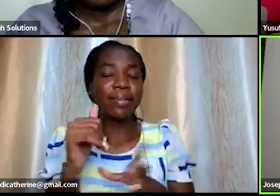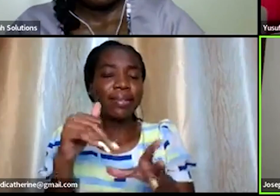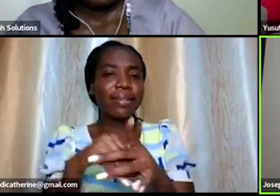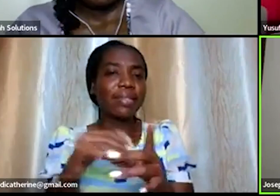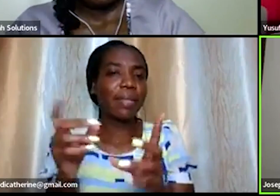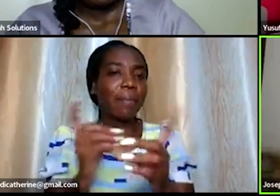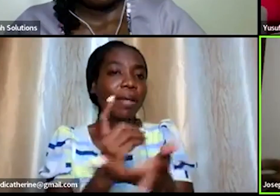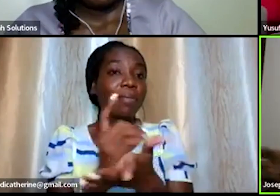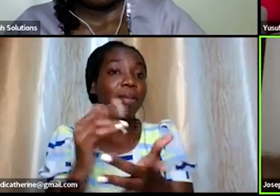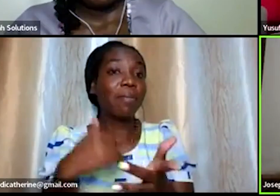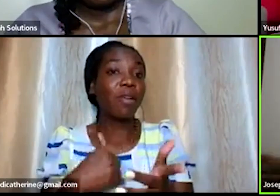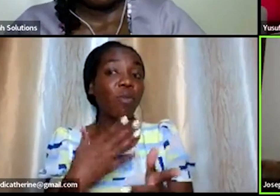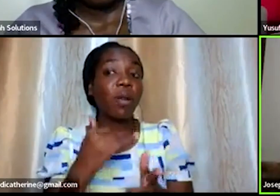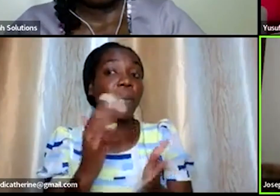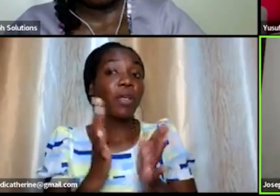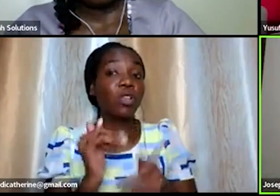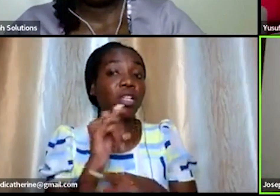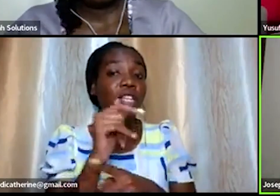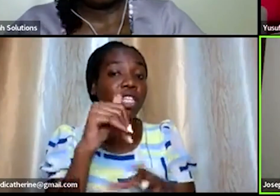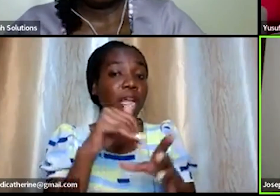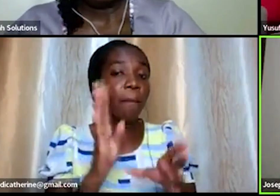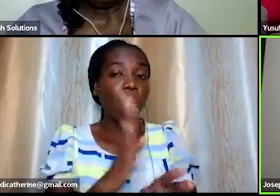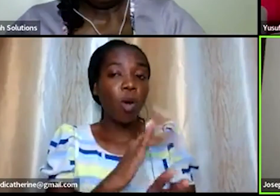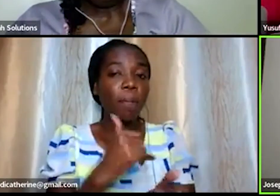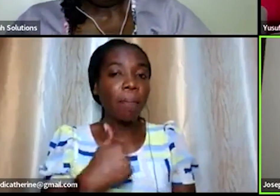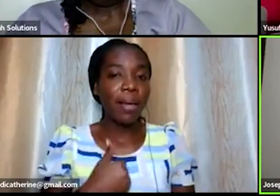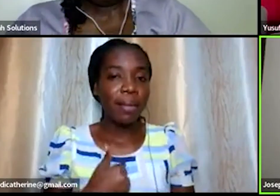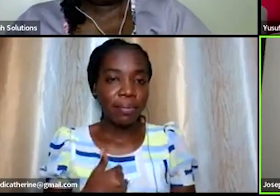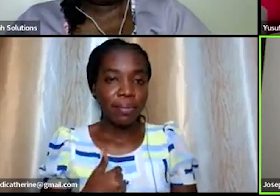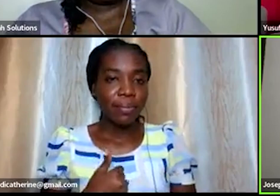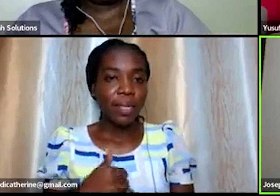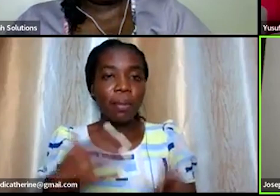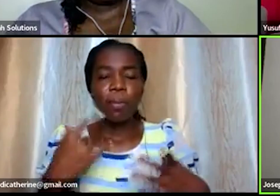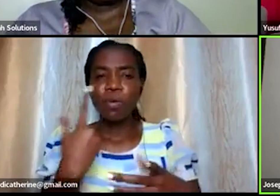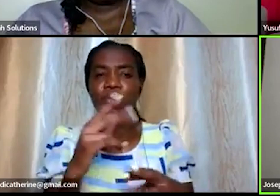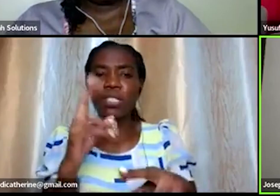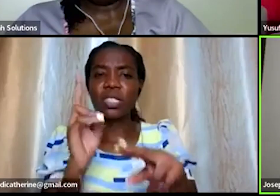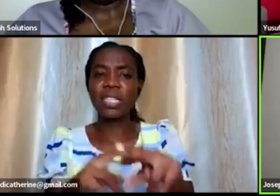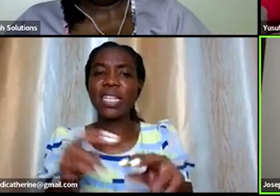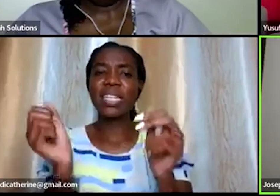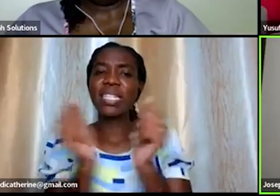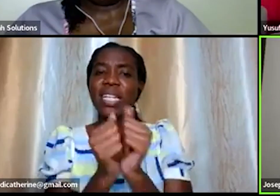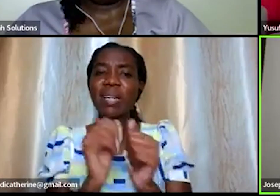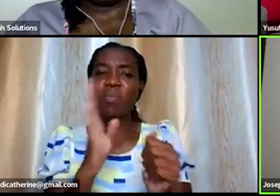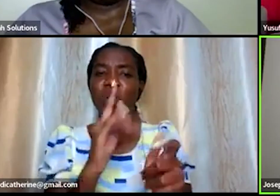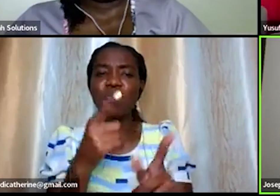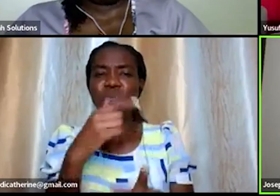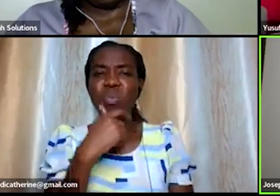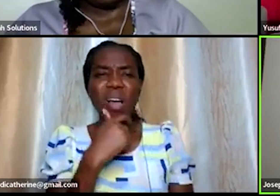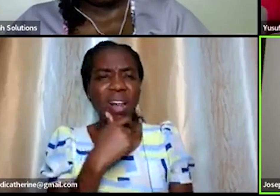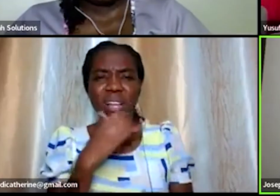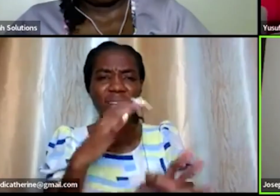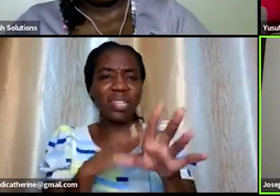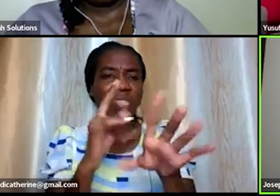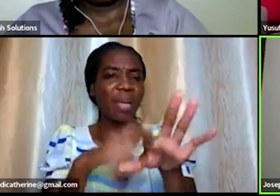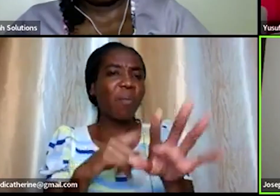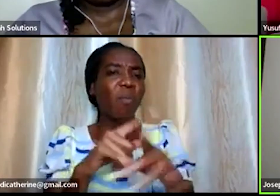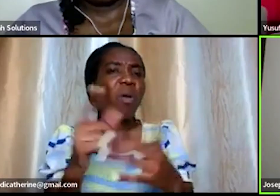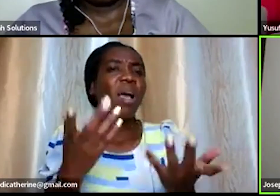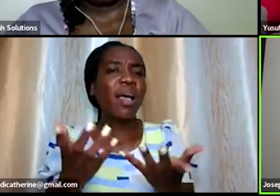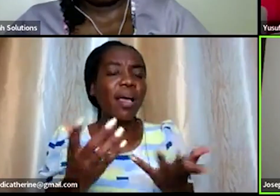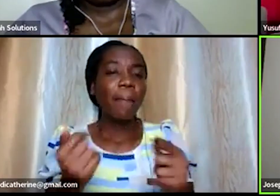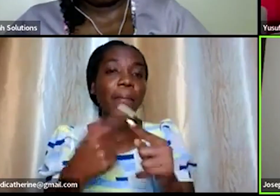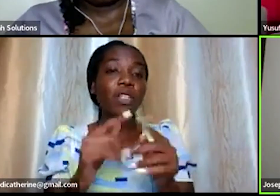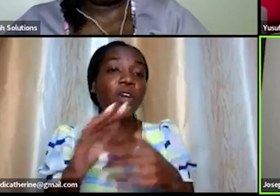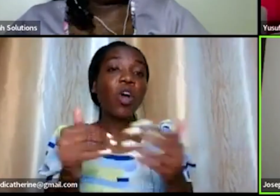my department. I want that person on my board. Do you know people who sit on like 10 boards? You even wonder where they find the time. But everybody is clamoring for